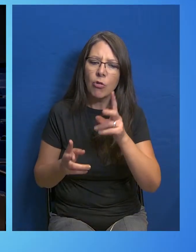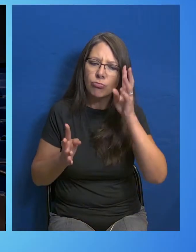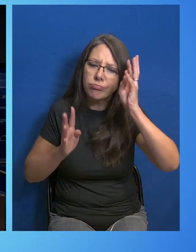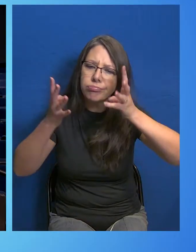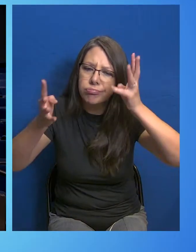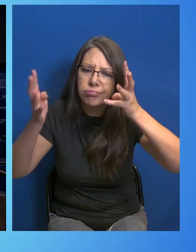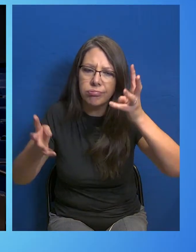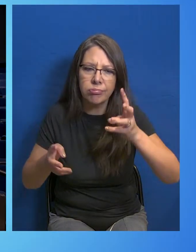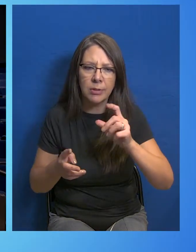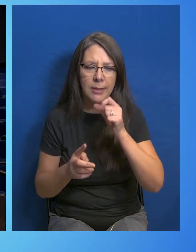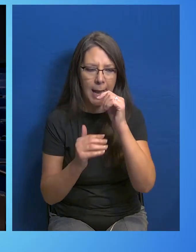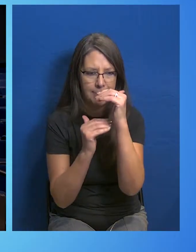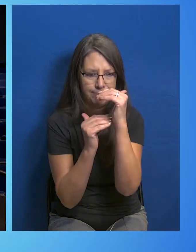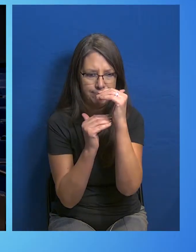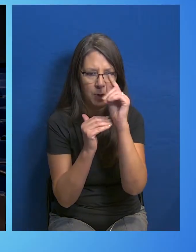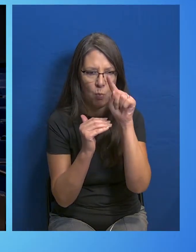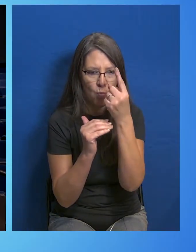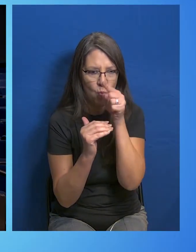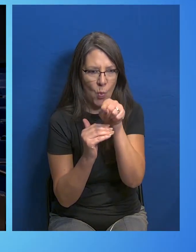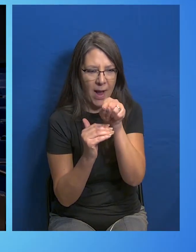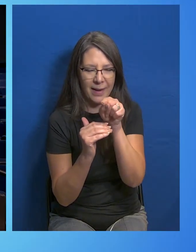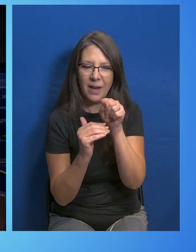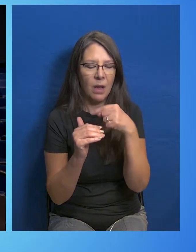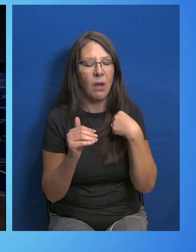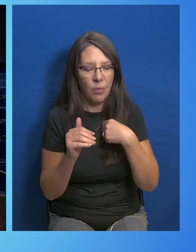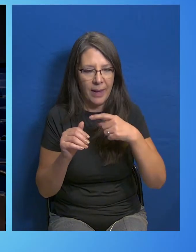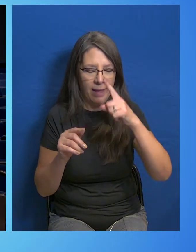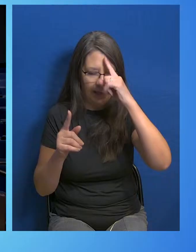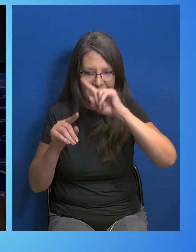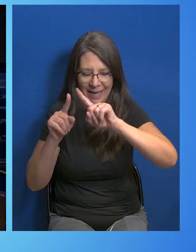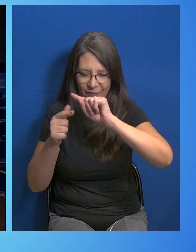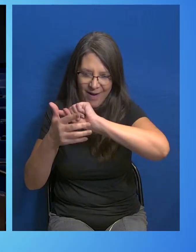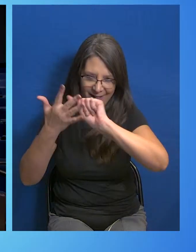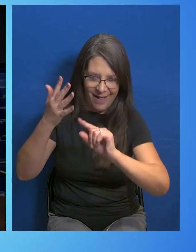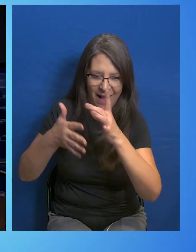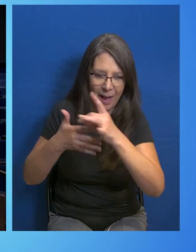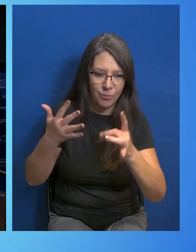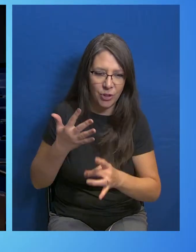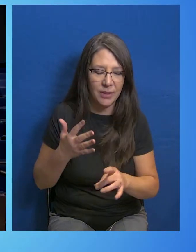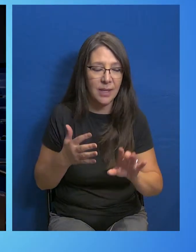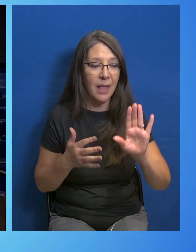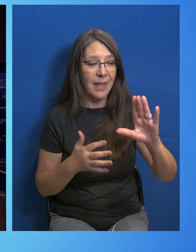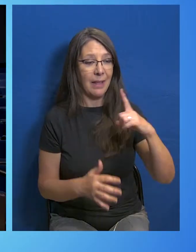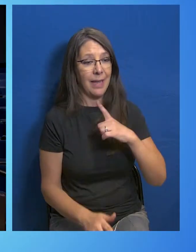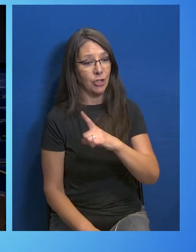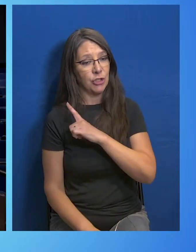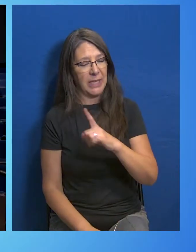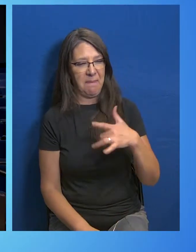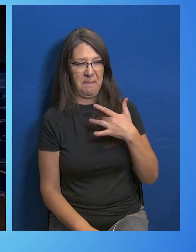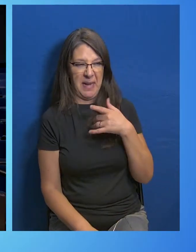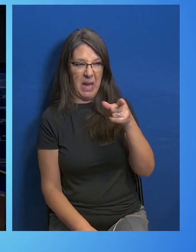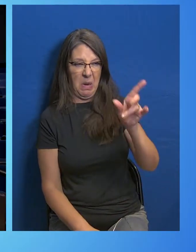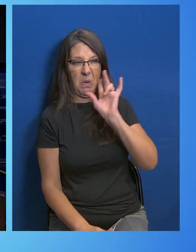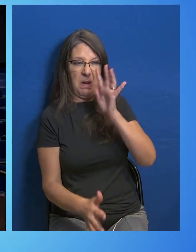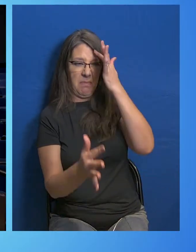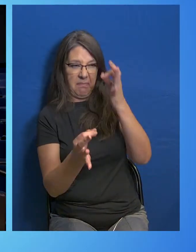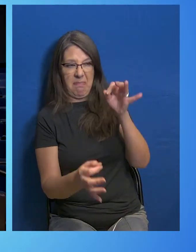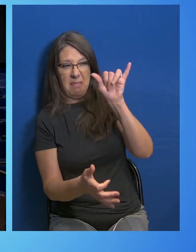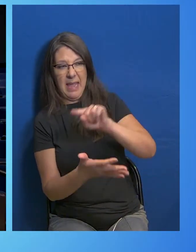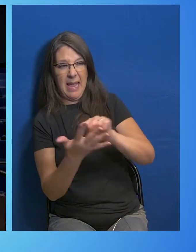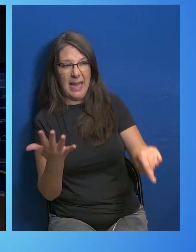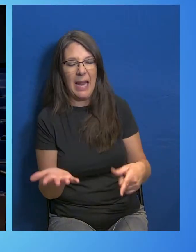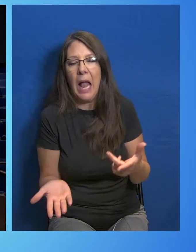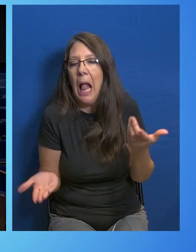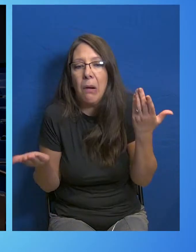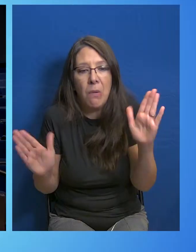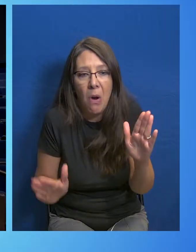box. Now, what will the legislature do? I have no idea what the legislature is going to do. If I knew, I would go buy